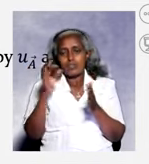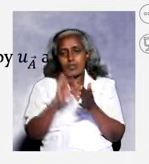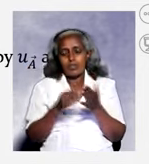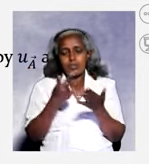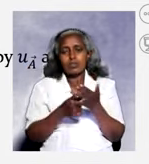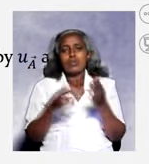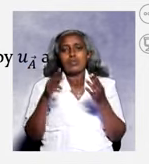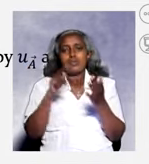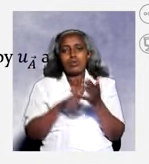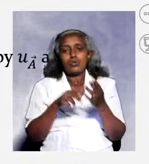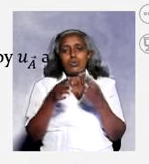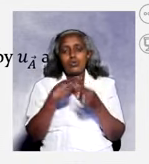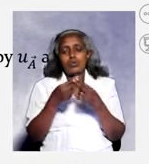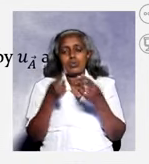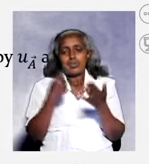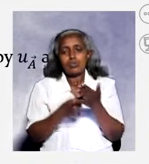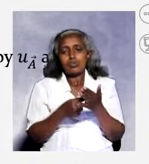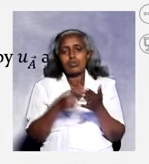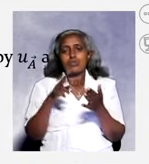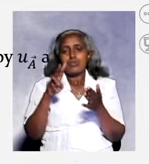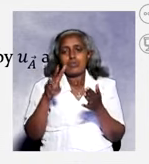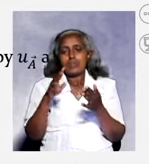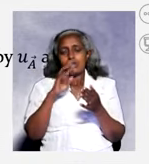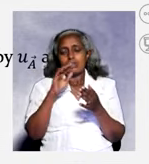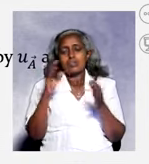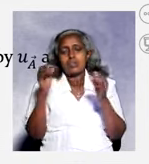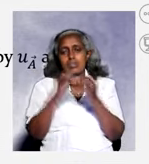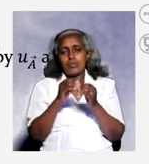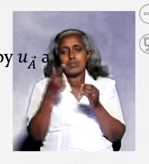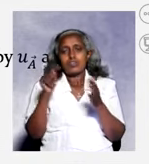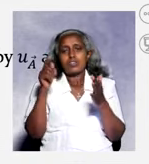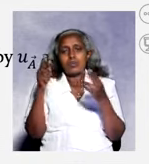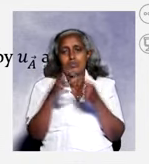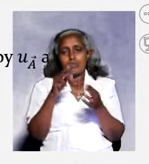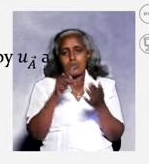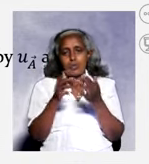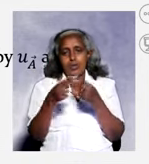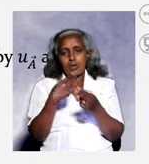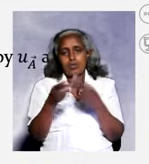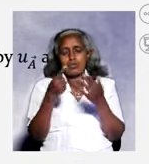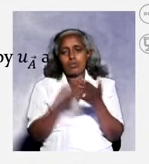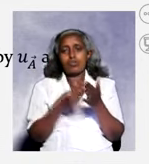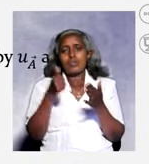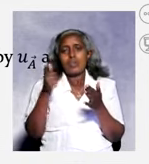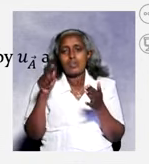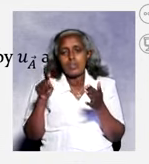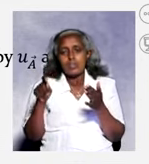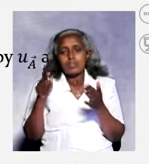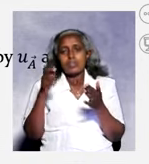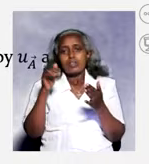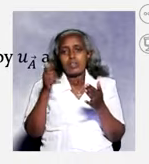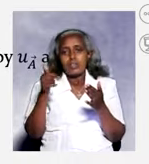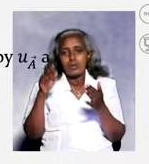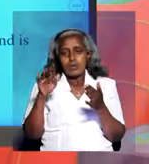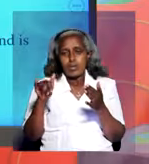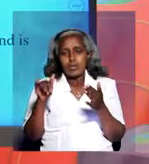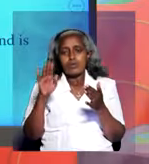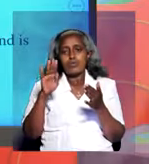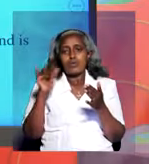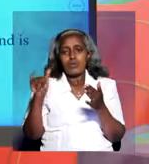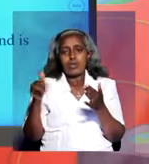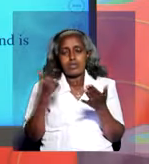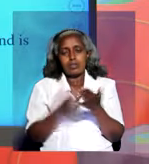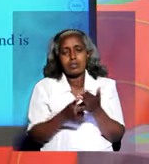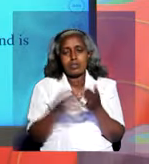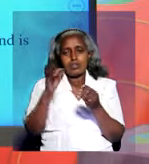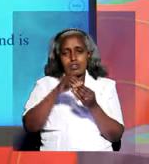dot product of the two vectors is given by the sum of the product of their coordinates, ax bx plus ay by.